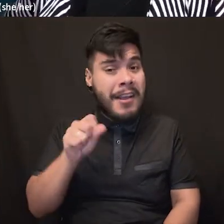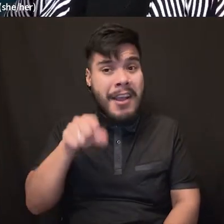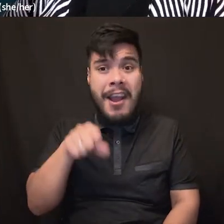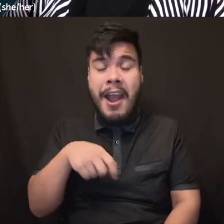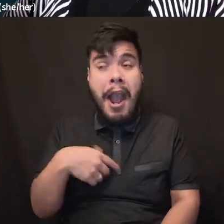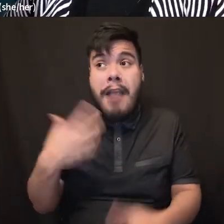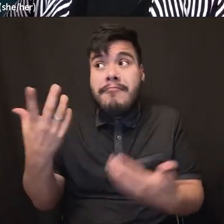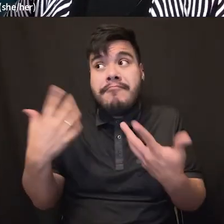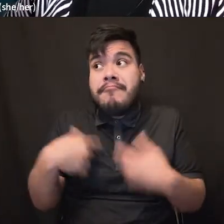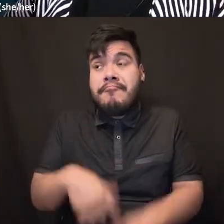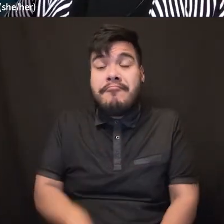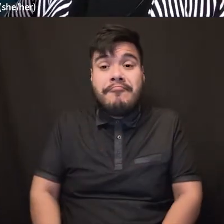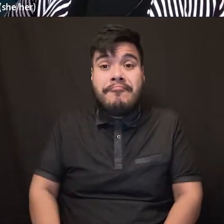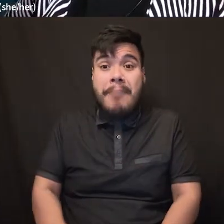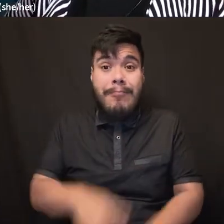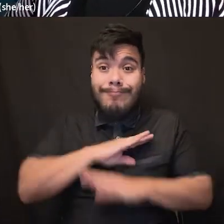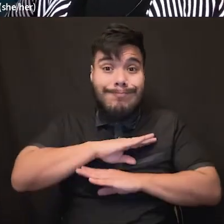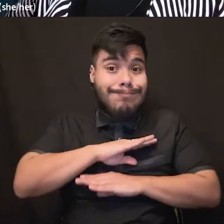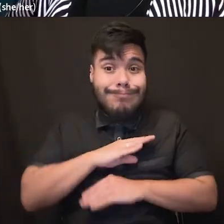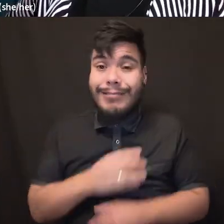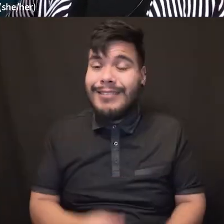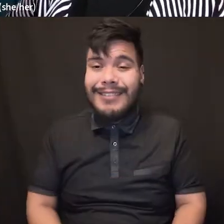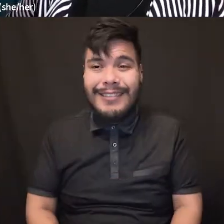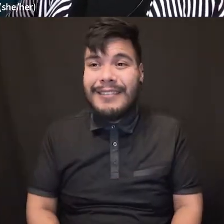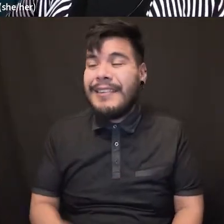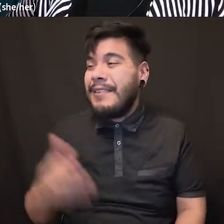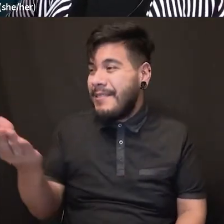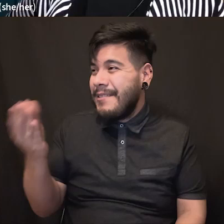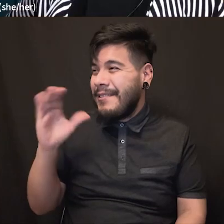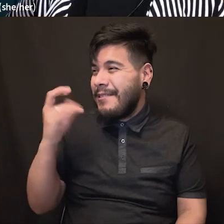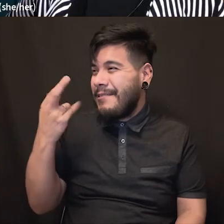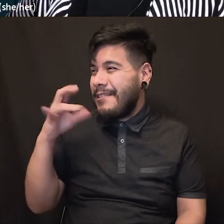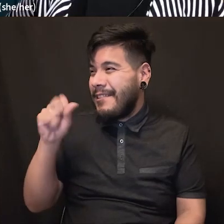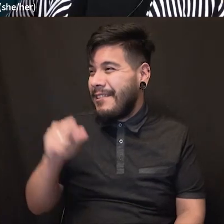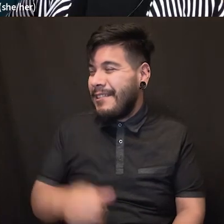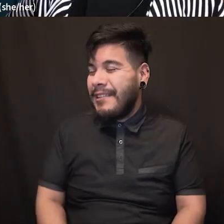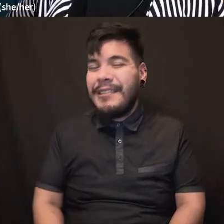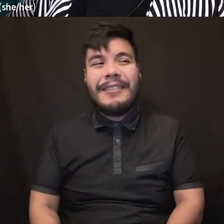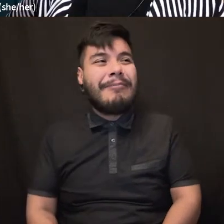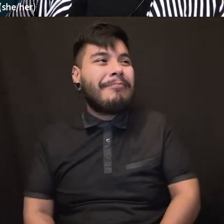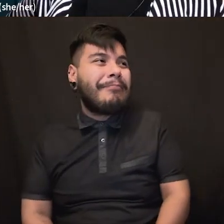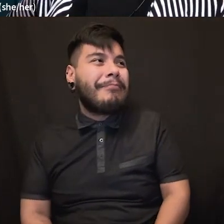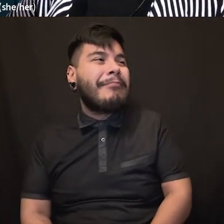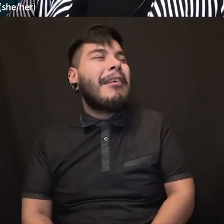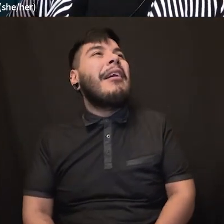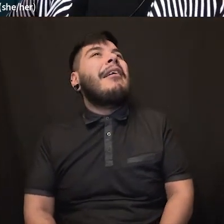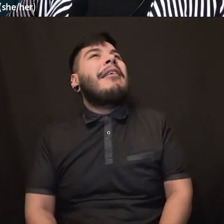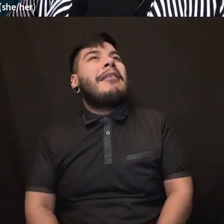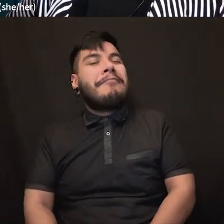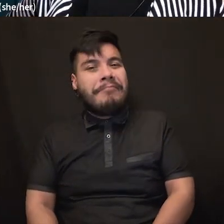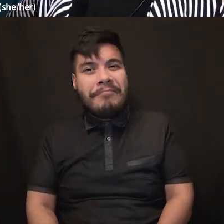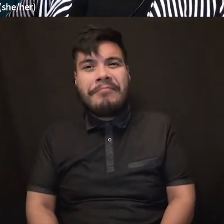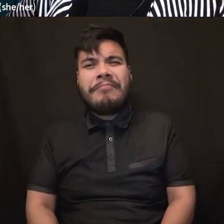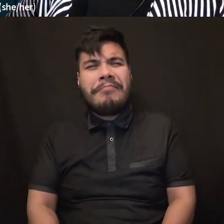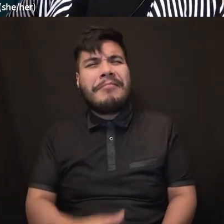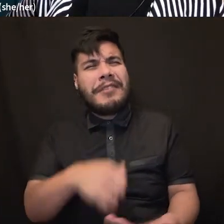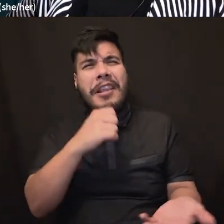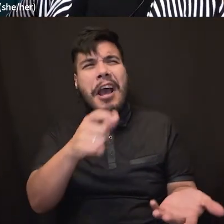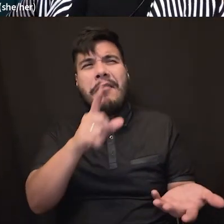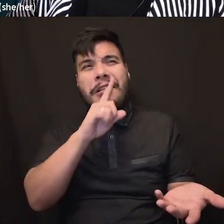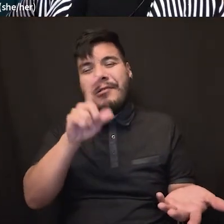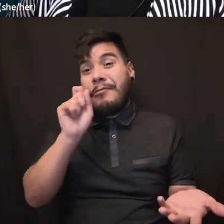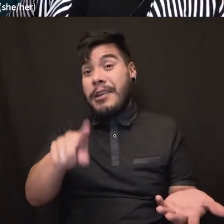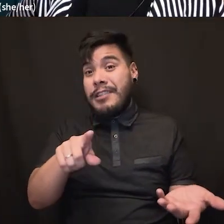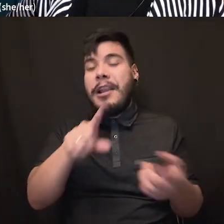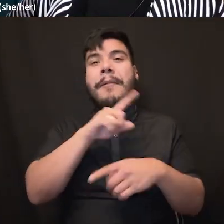I can't think of anything. Chris, what about you? The only thing I would say, it's not really a question you would have asked me, but I would just